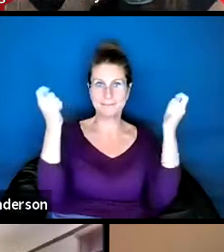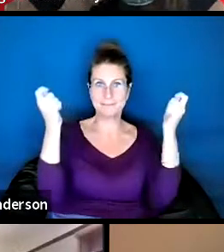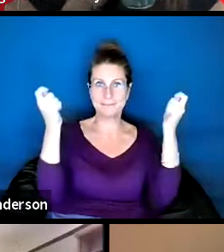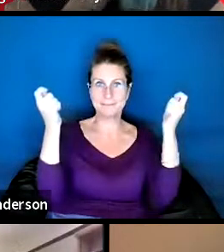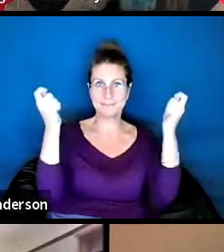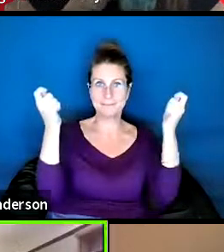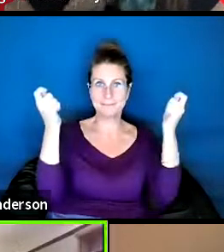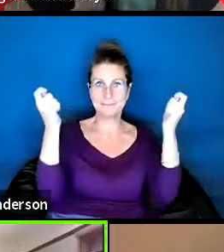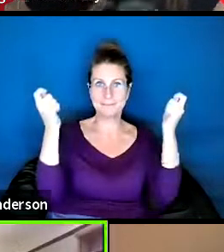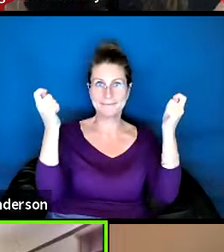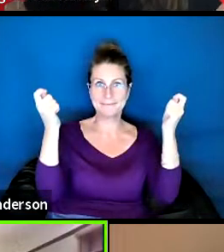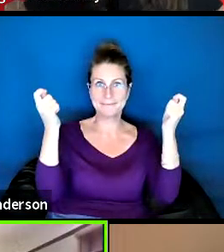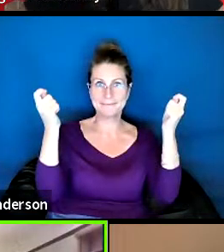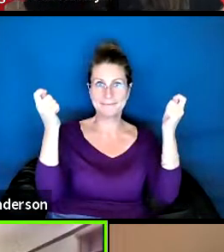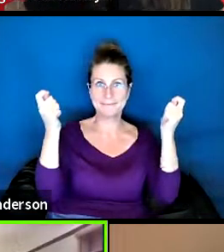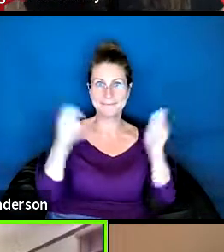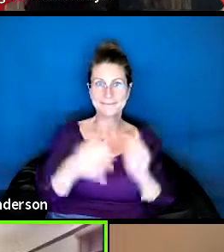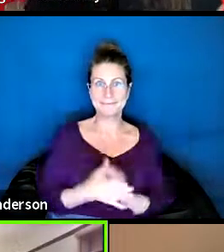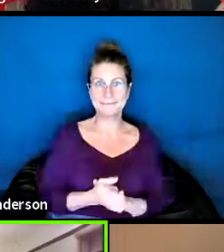Well done.